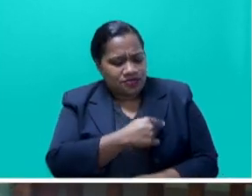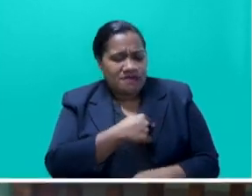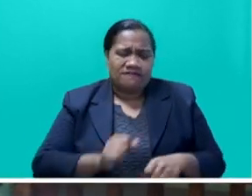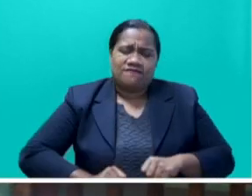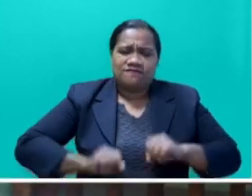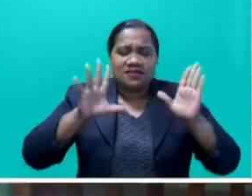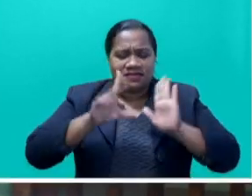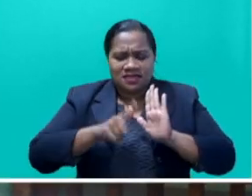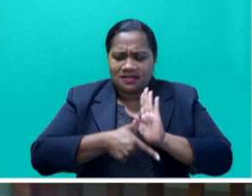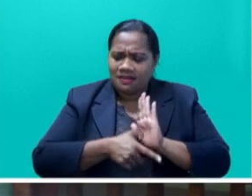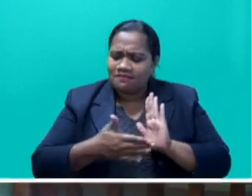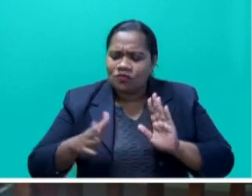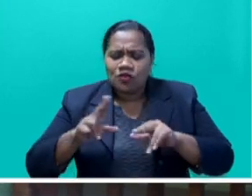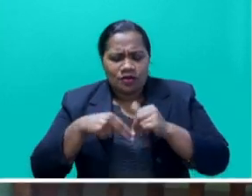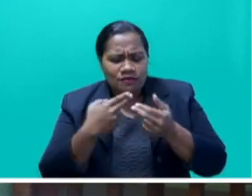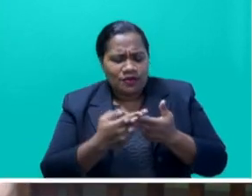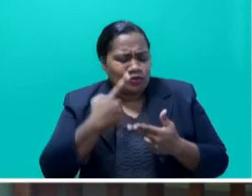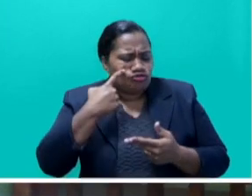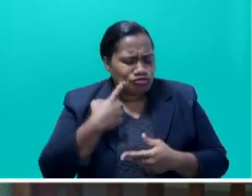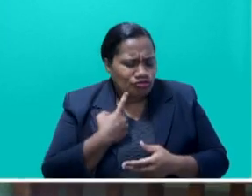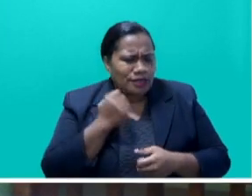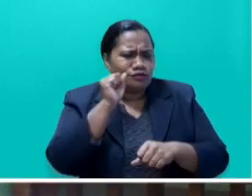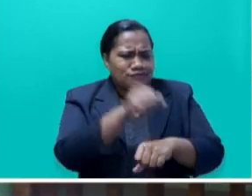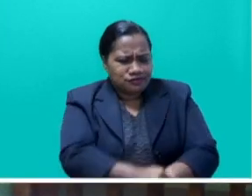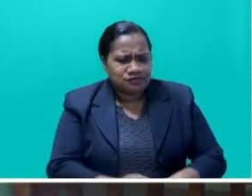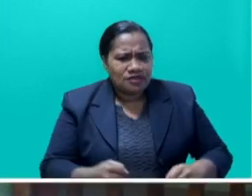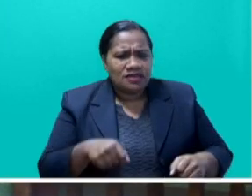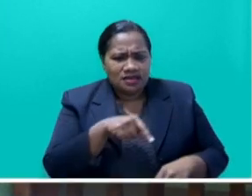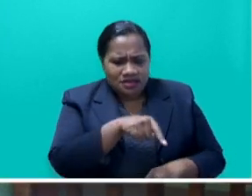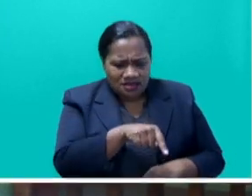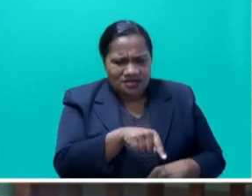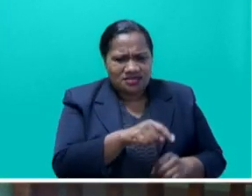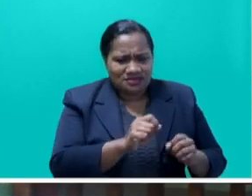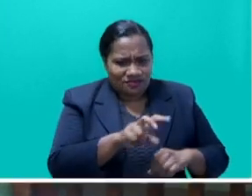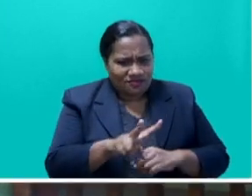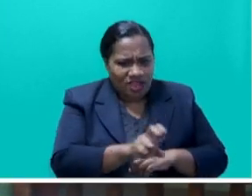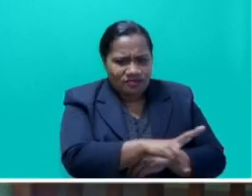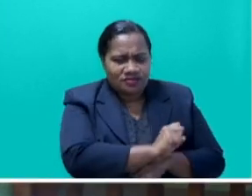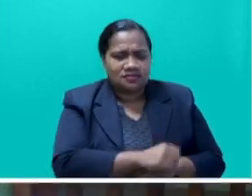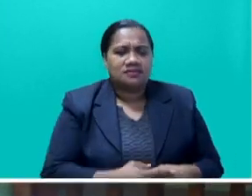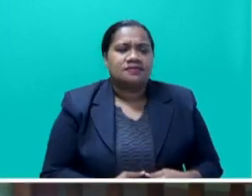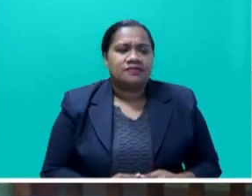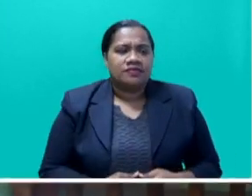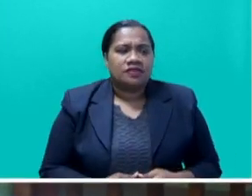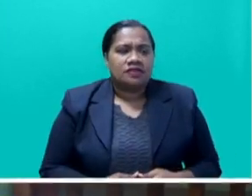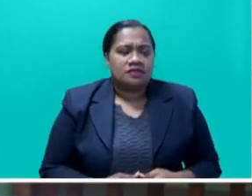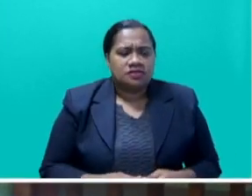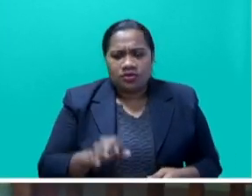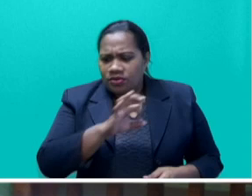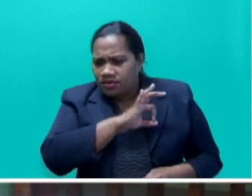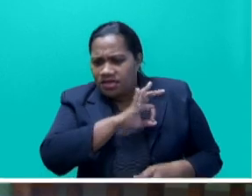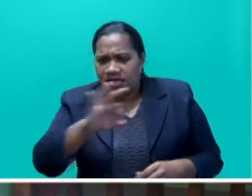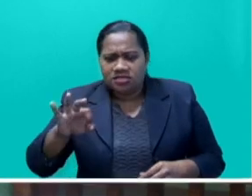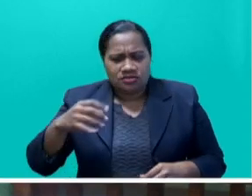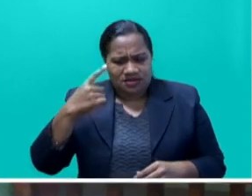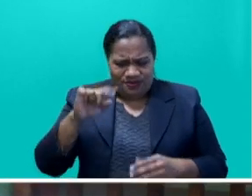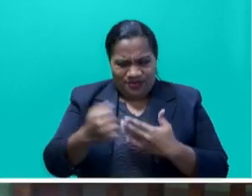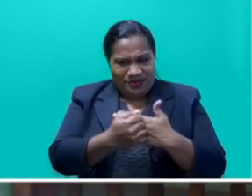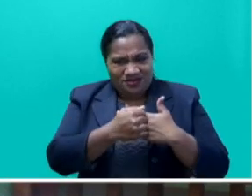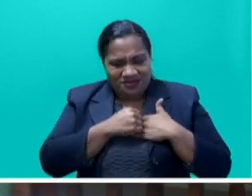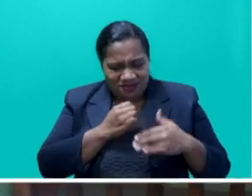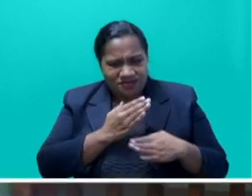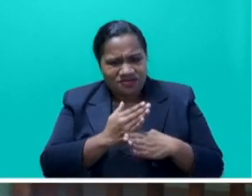their families to fight this battle against this virus. Let us not undermine their great effort for a safer Fiji. Our complacency